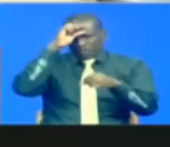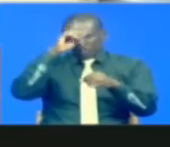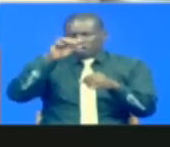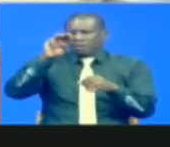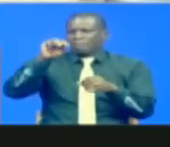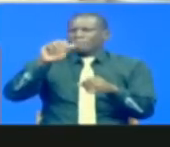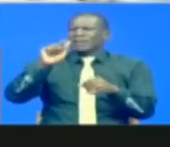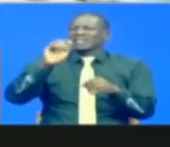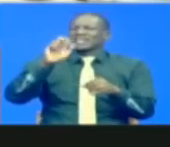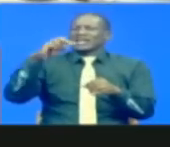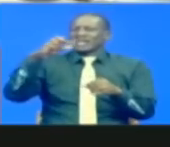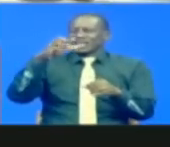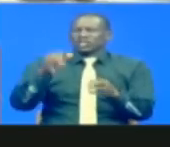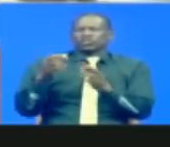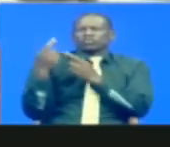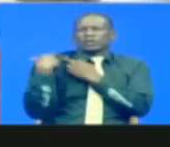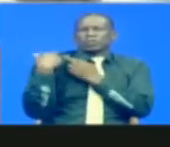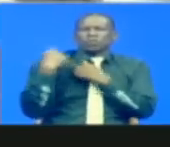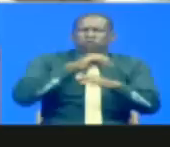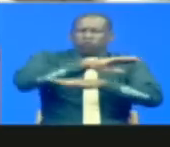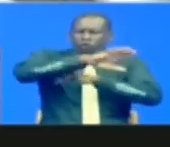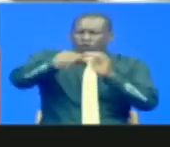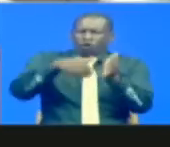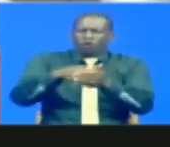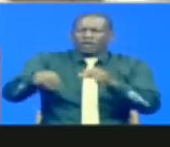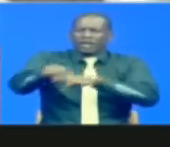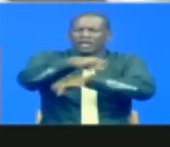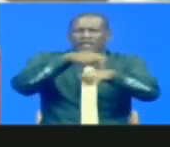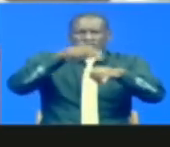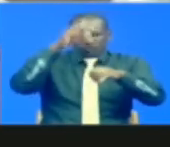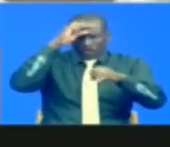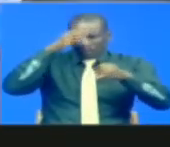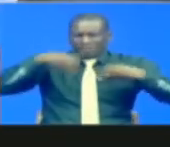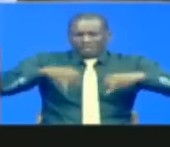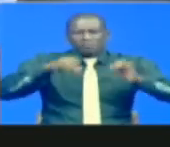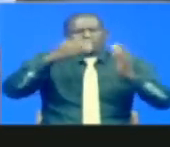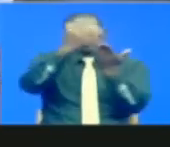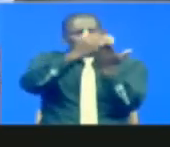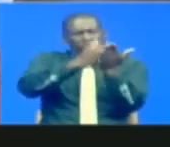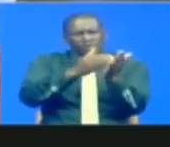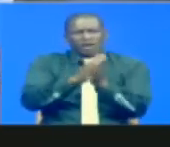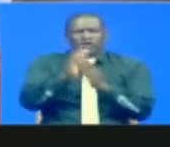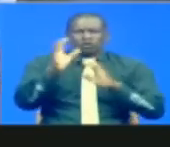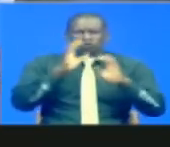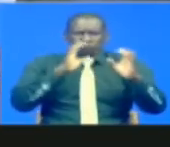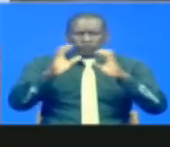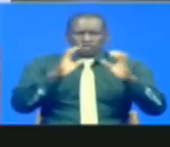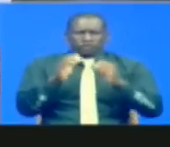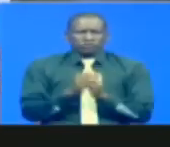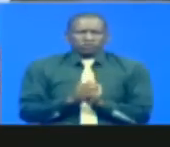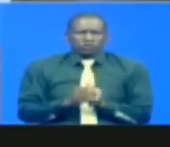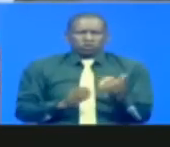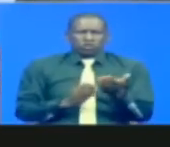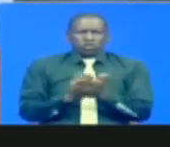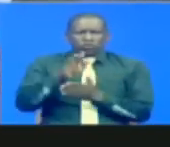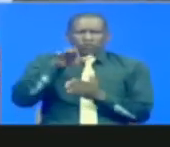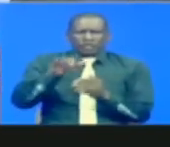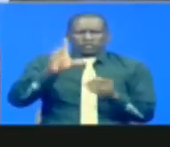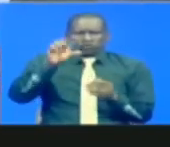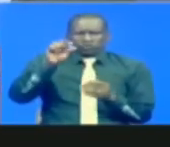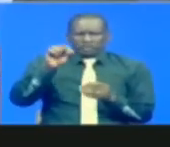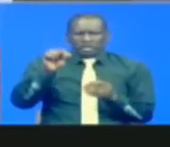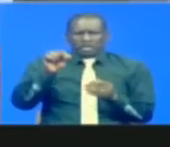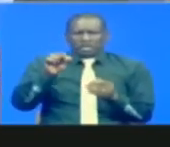all national development implementation programs and communication. Through his Twitter